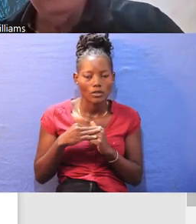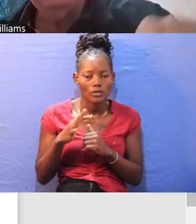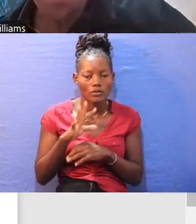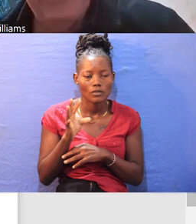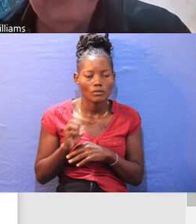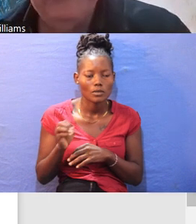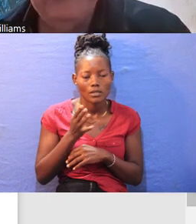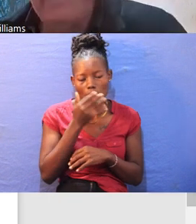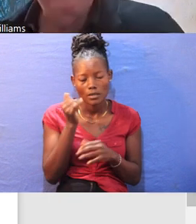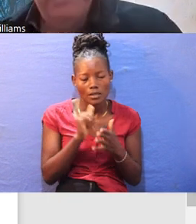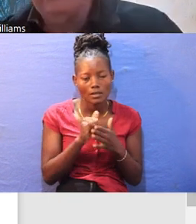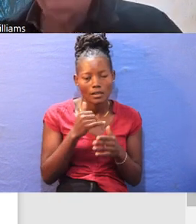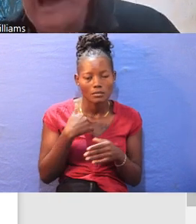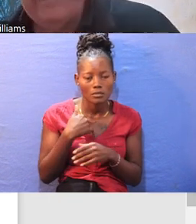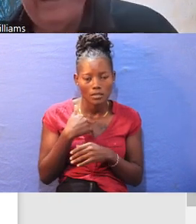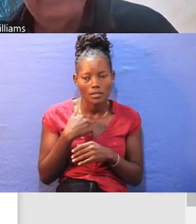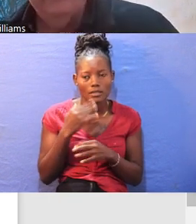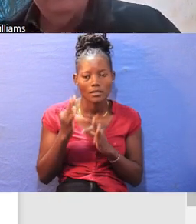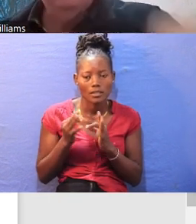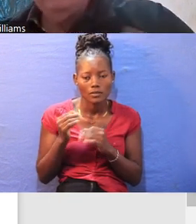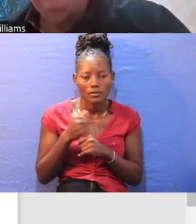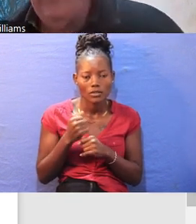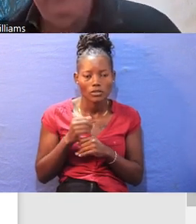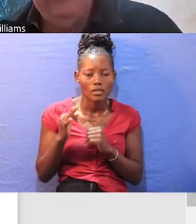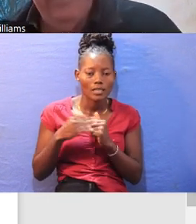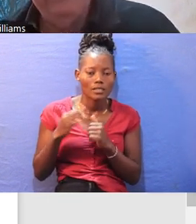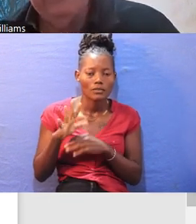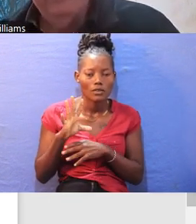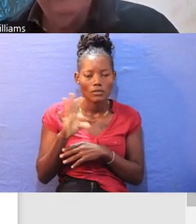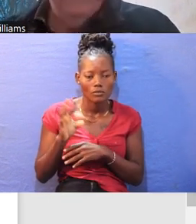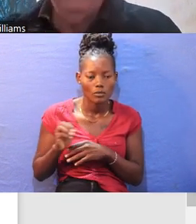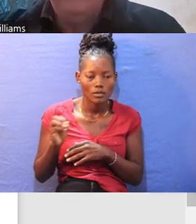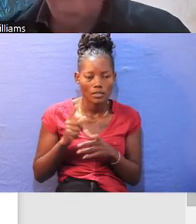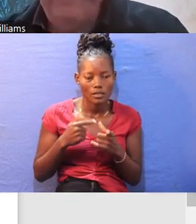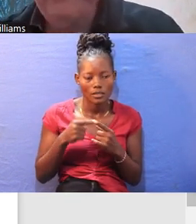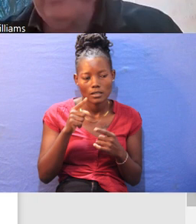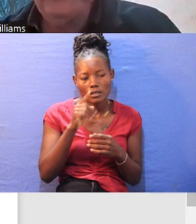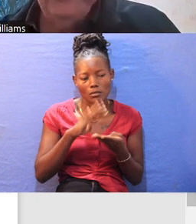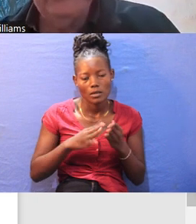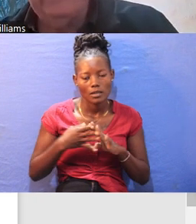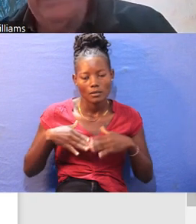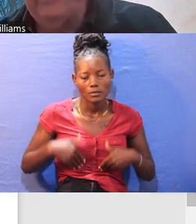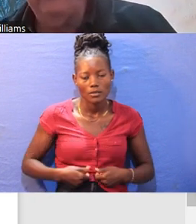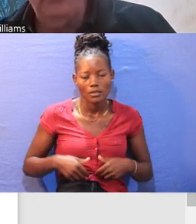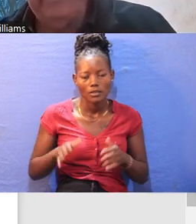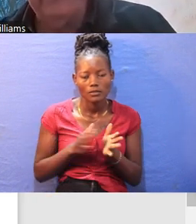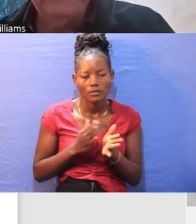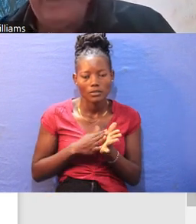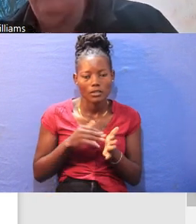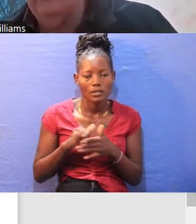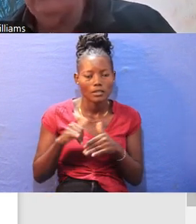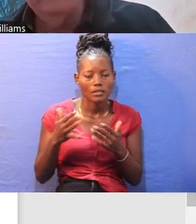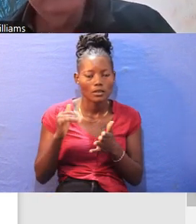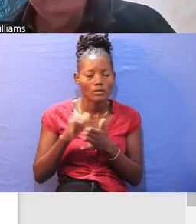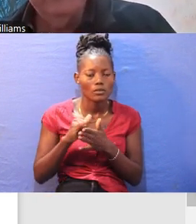can do 85% of that better than I can. His 85% is my 95%. So who's going to get tired quicker?